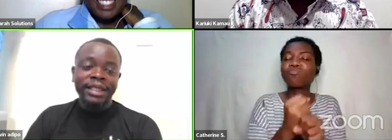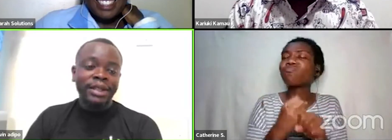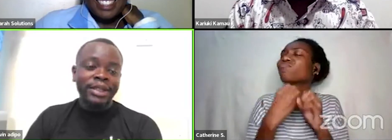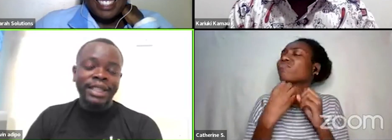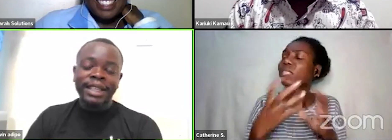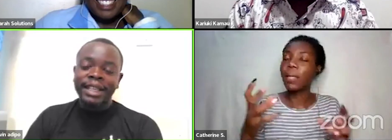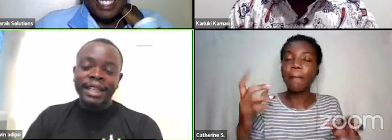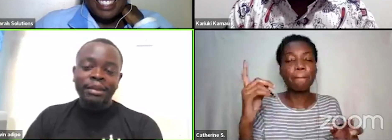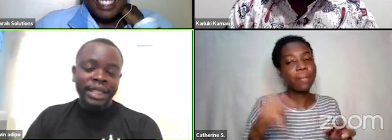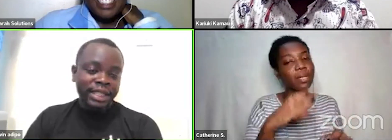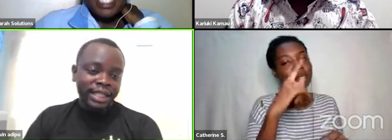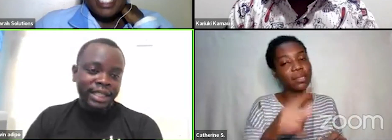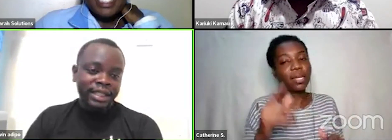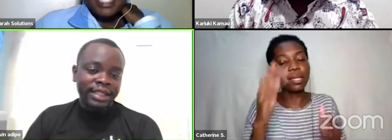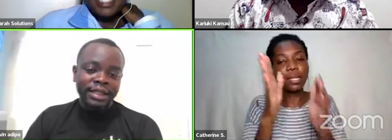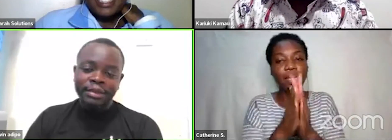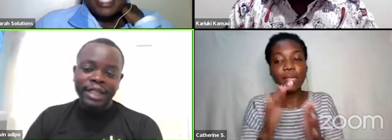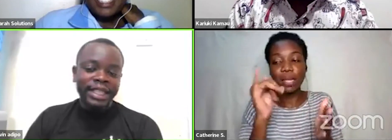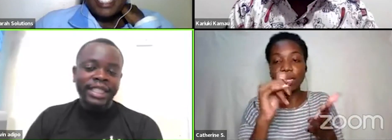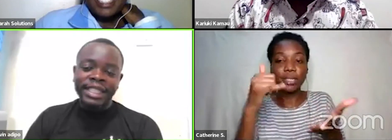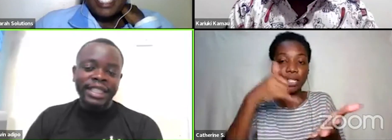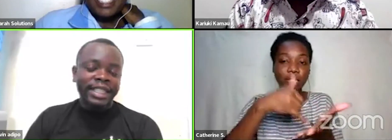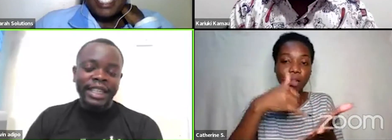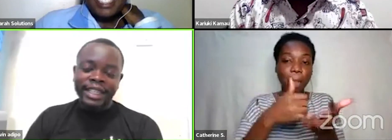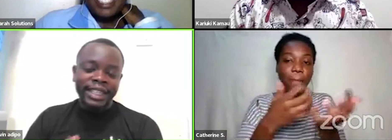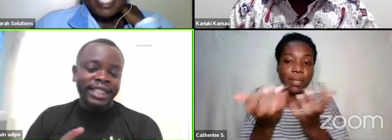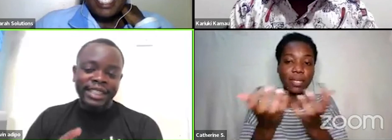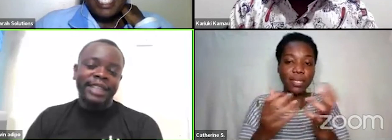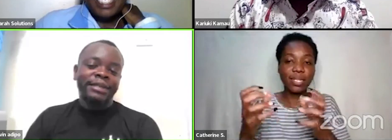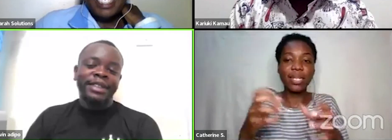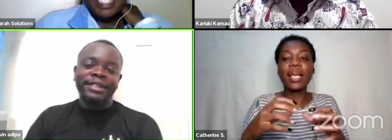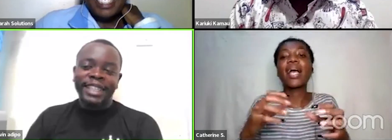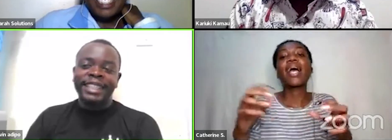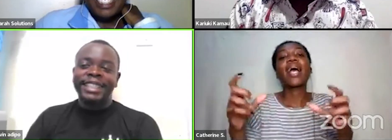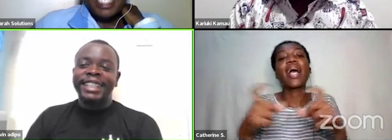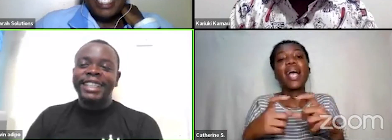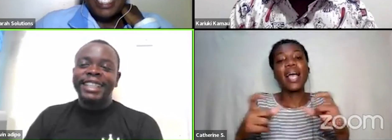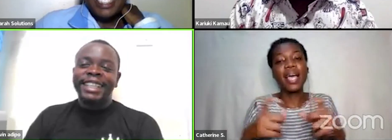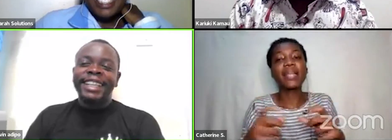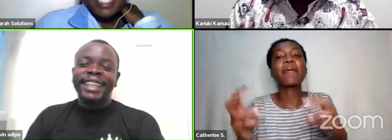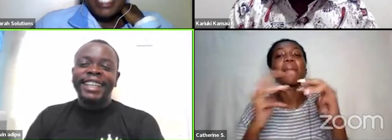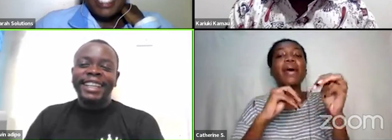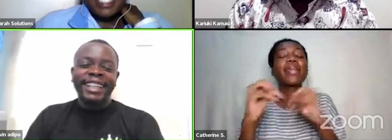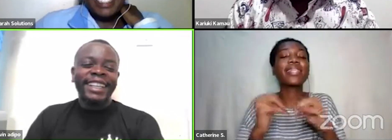and that includes business cards, managing director, my friend.